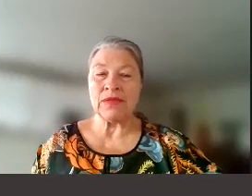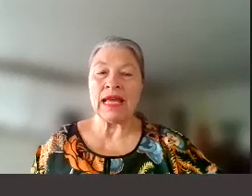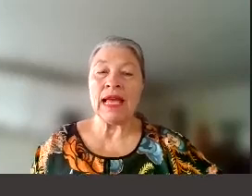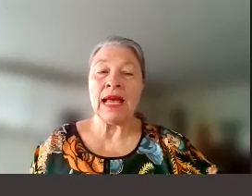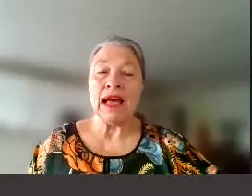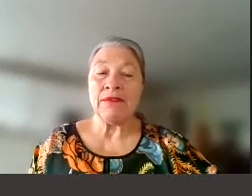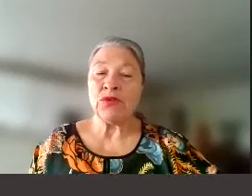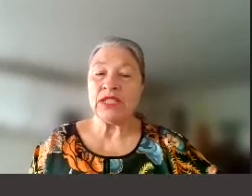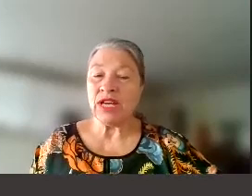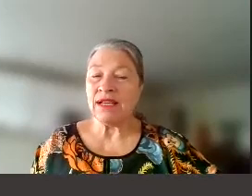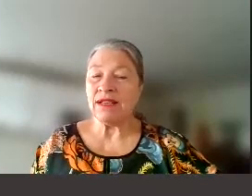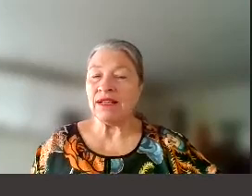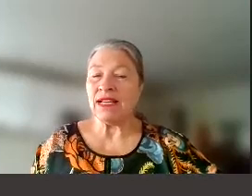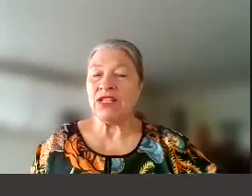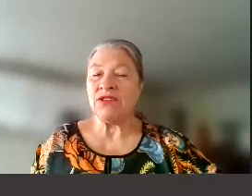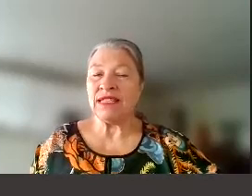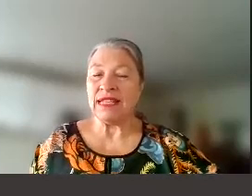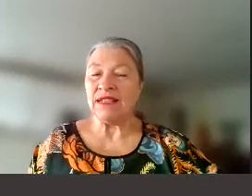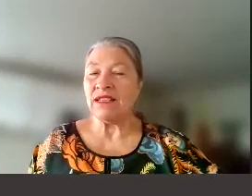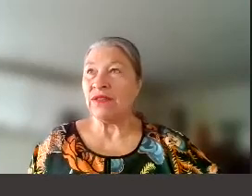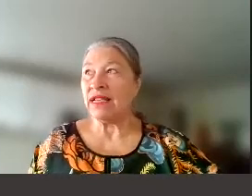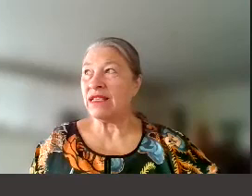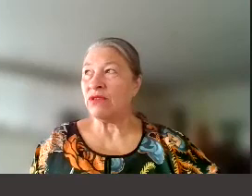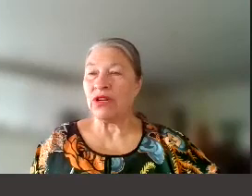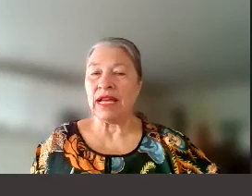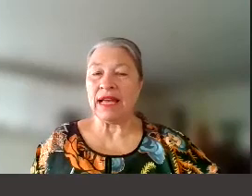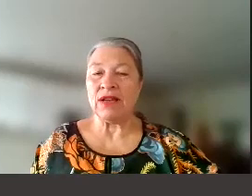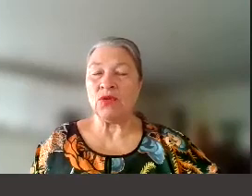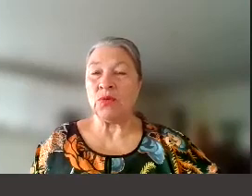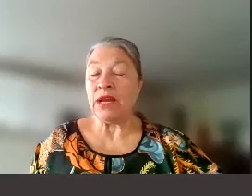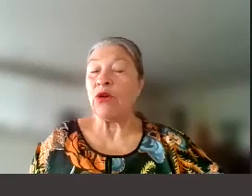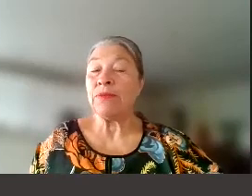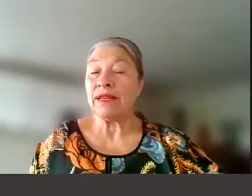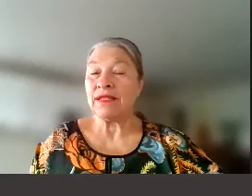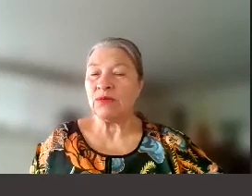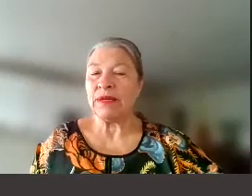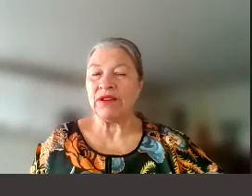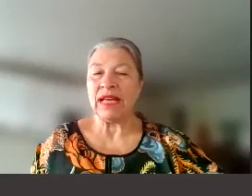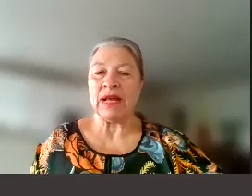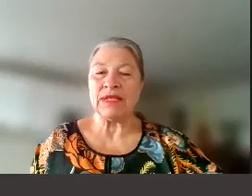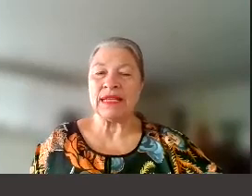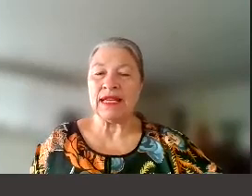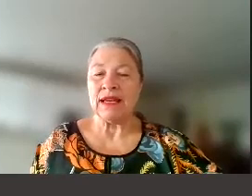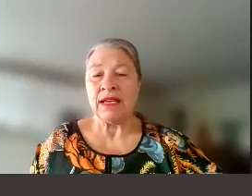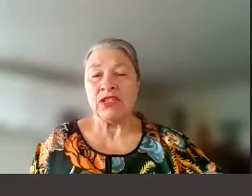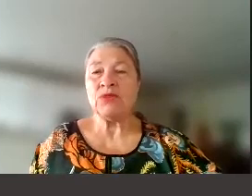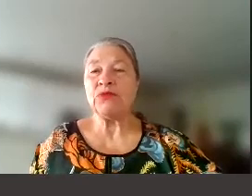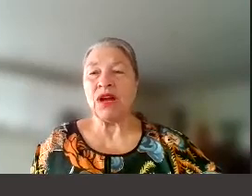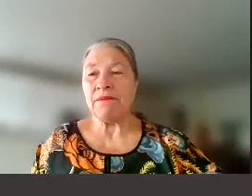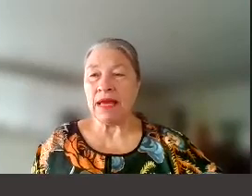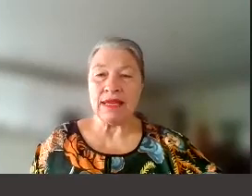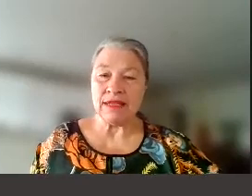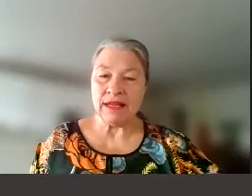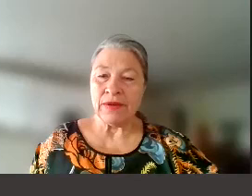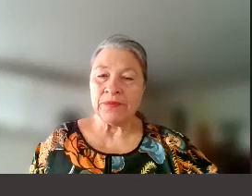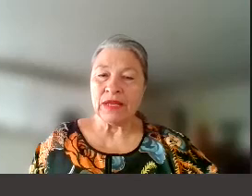means. Avoid jargon. In New Zealand, if things are okay, or we hope things will be okay, we say, she'll be